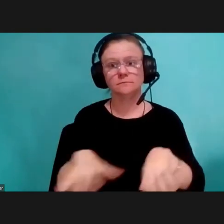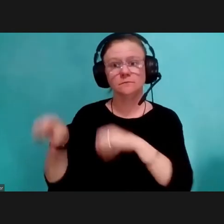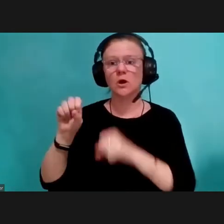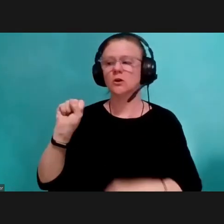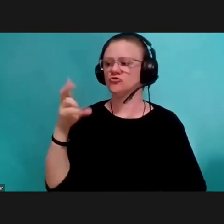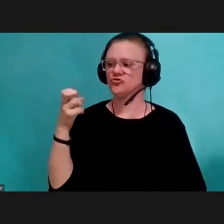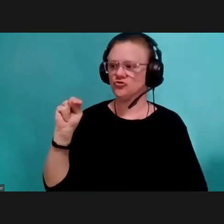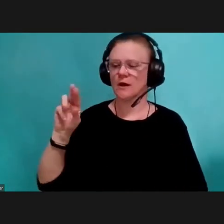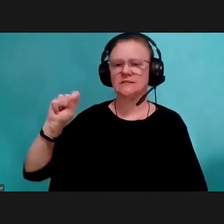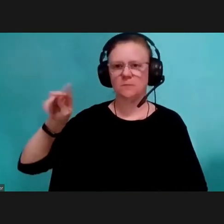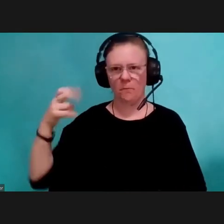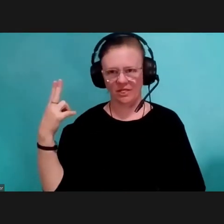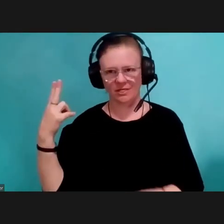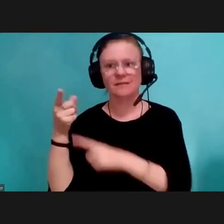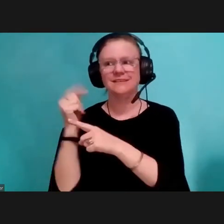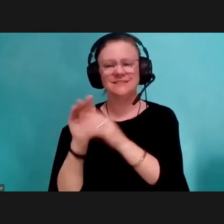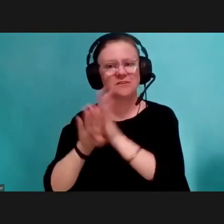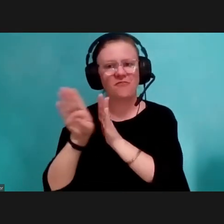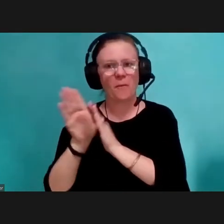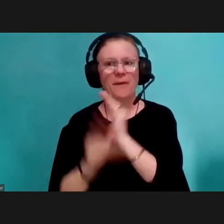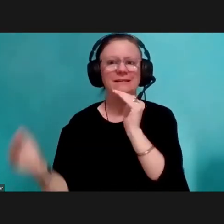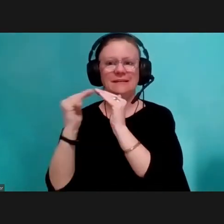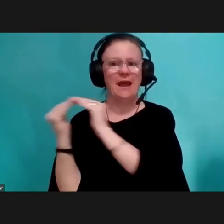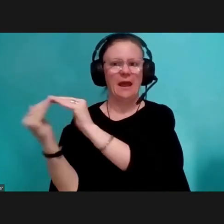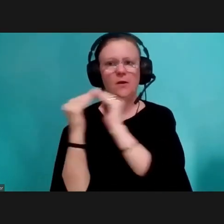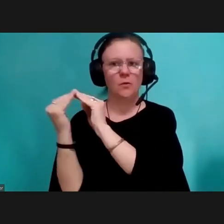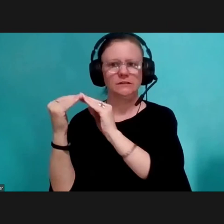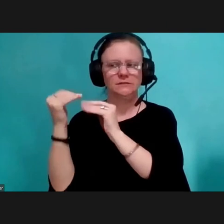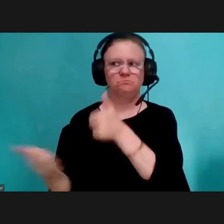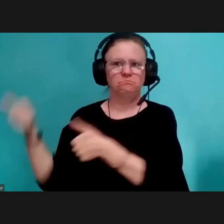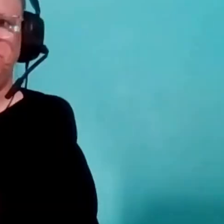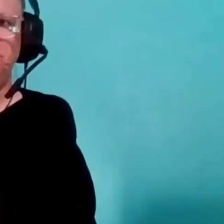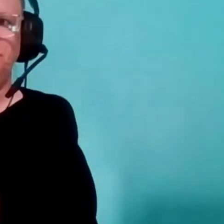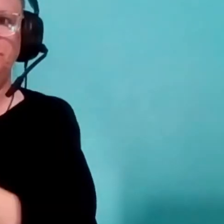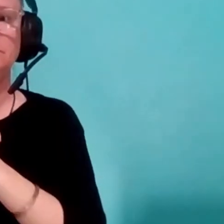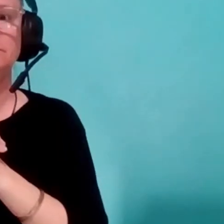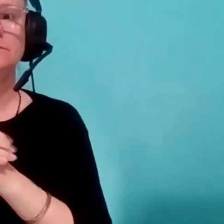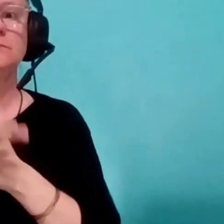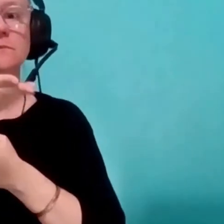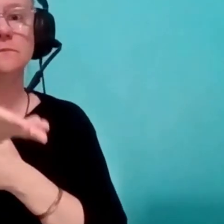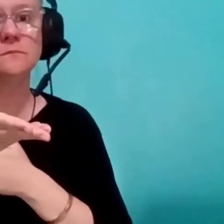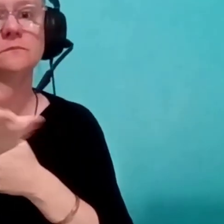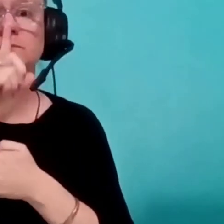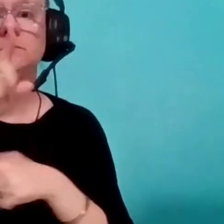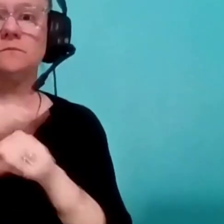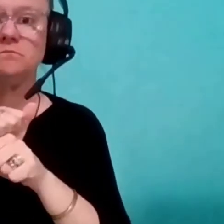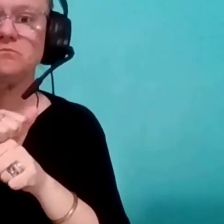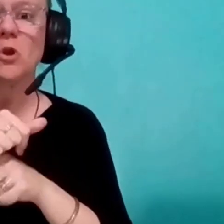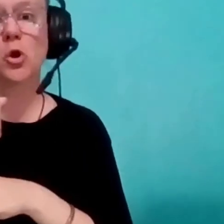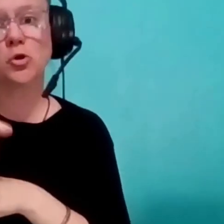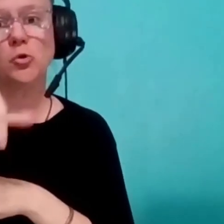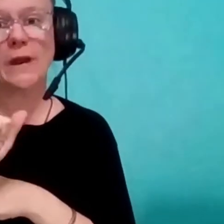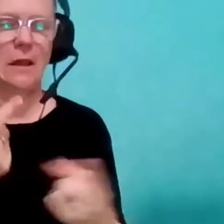TARTA's Development and Equity Officer. Attendees will be able to provide their questions in the Q&A box